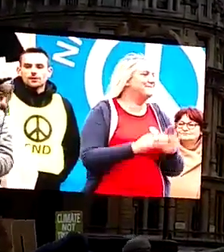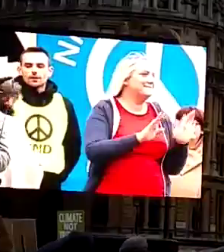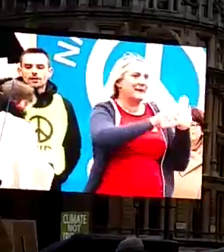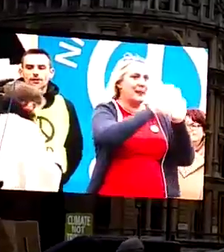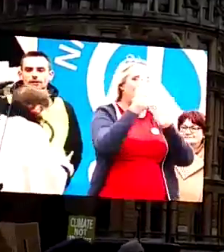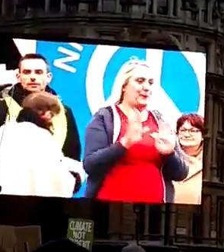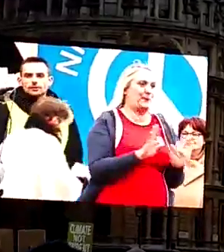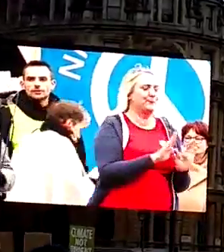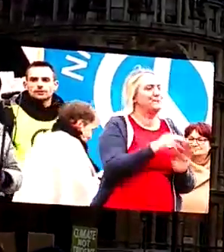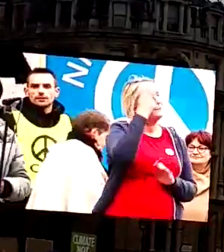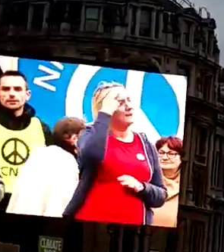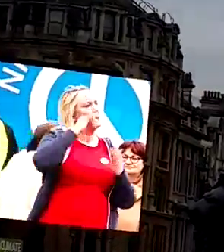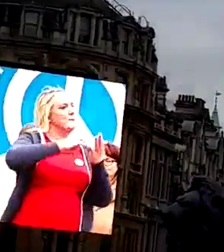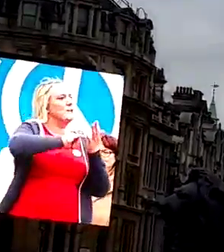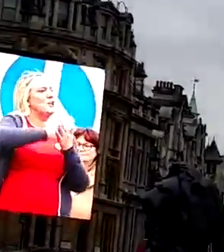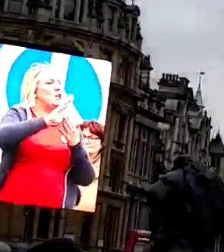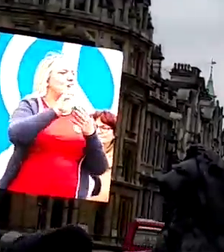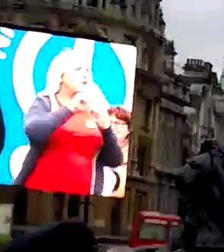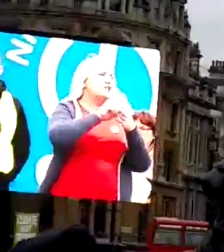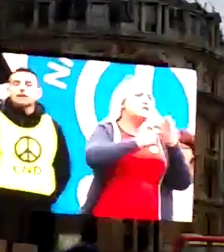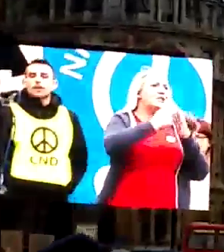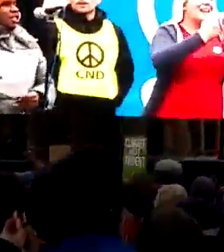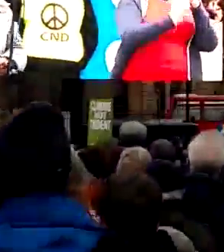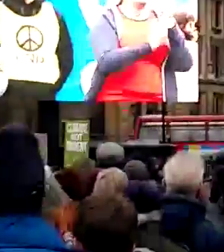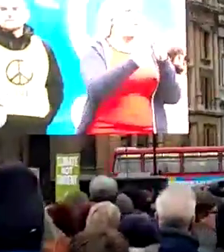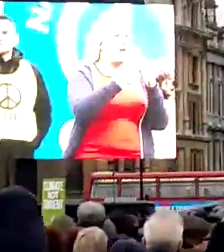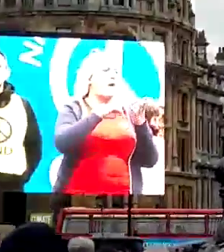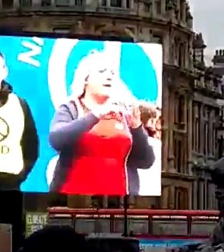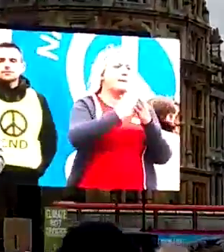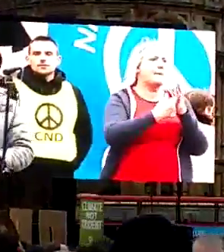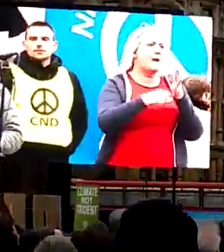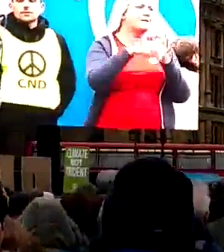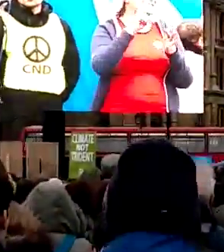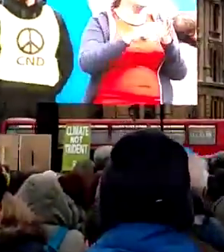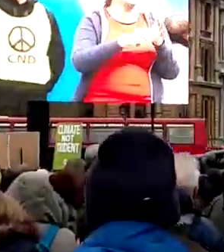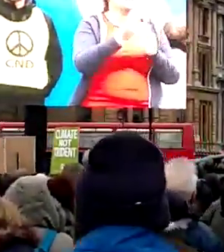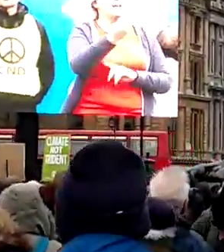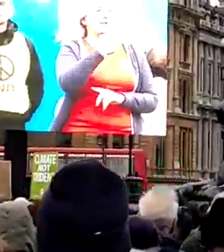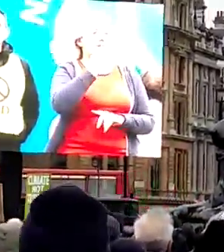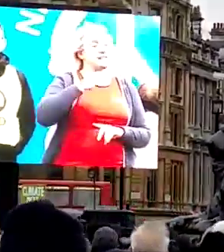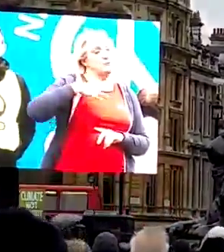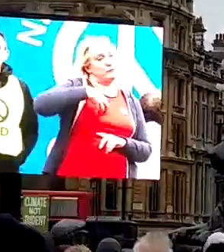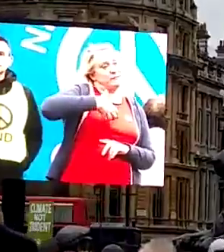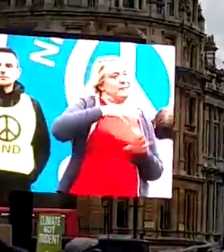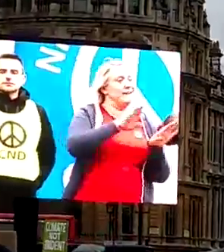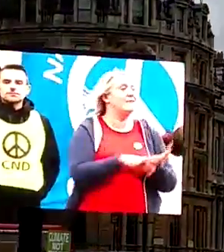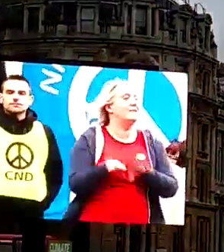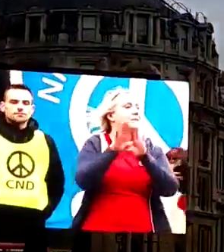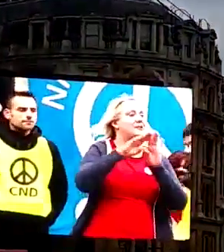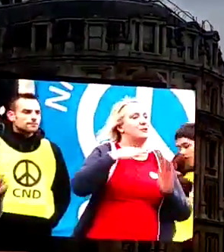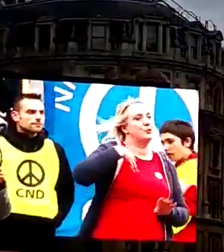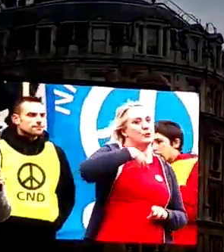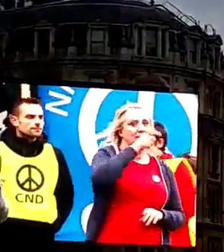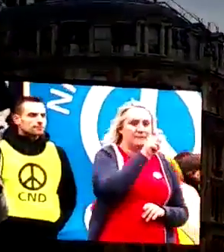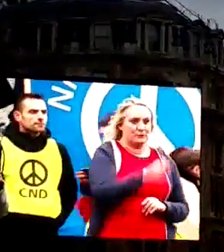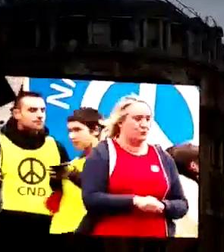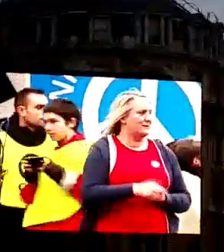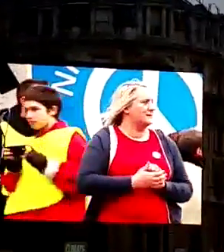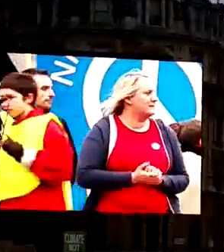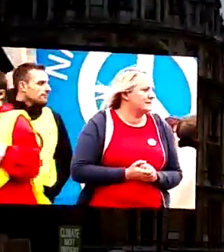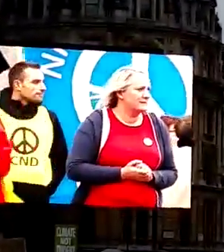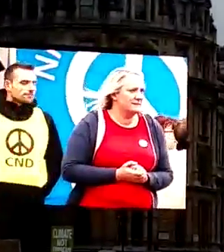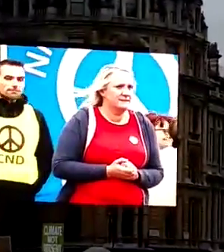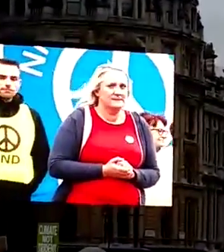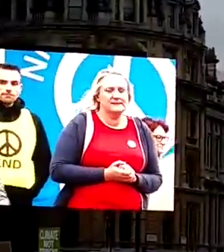Shakira. Hello, my name is Shakira Martin, and I'm the Vice President of Further Education for the National Union of Students.